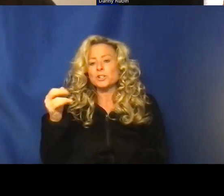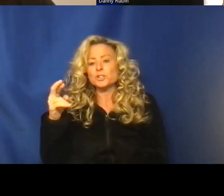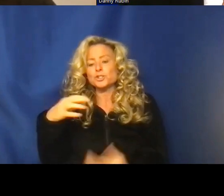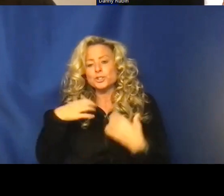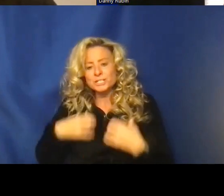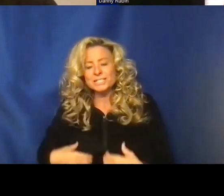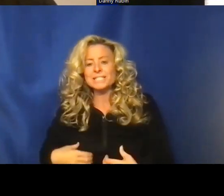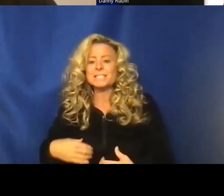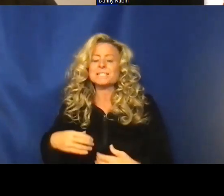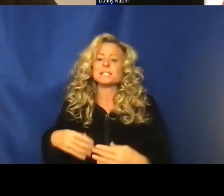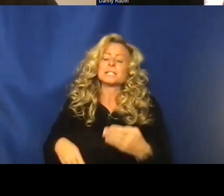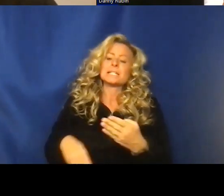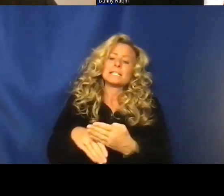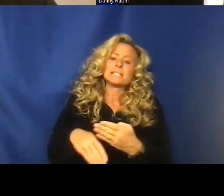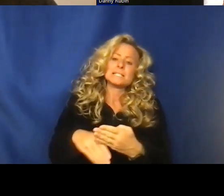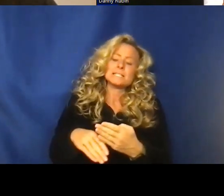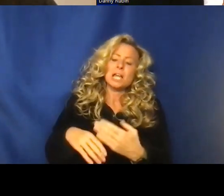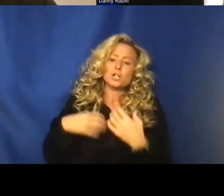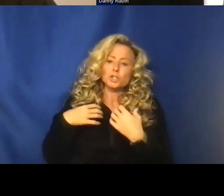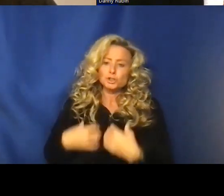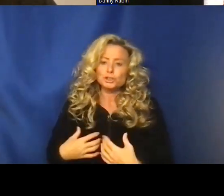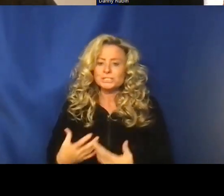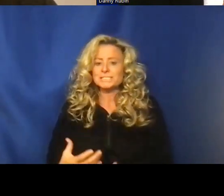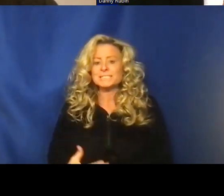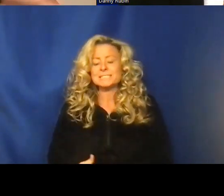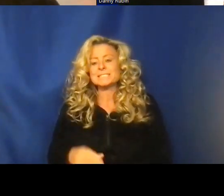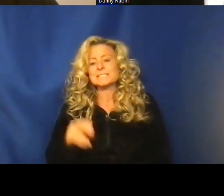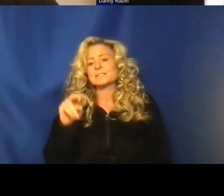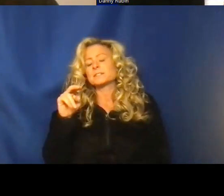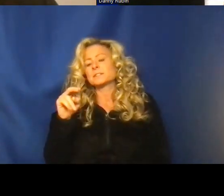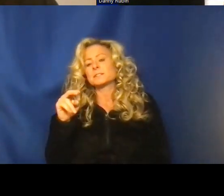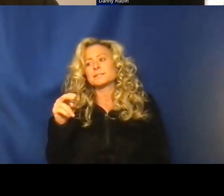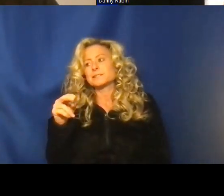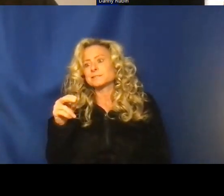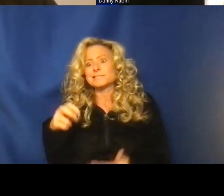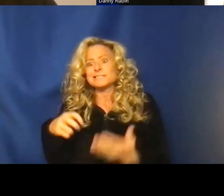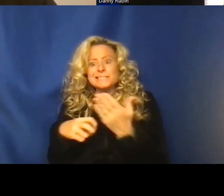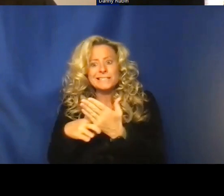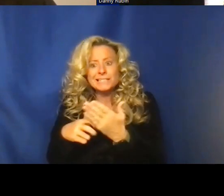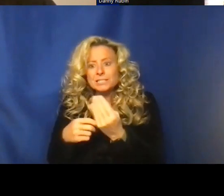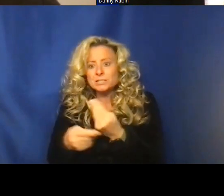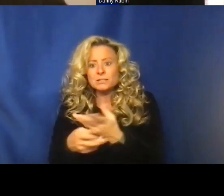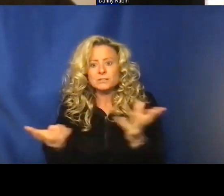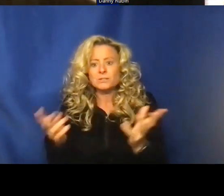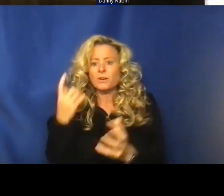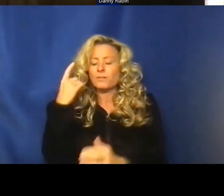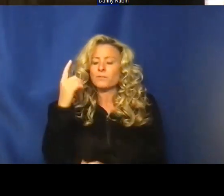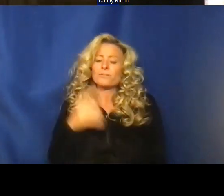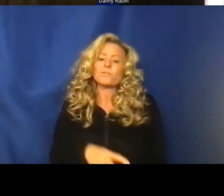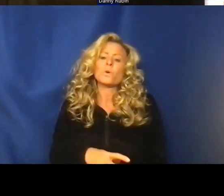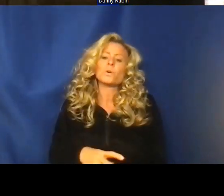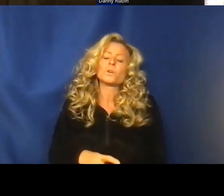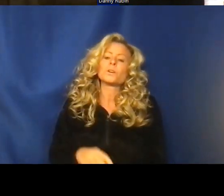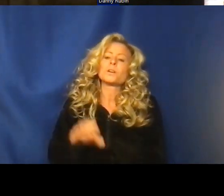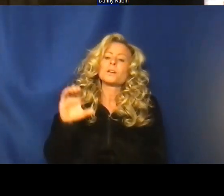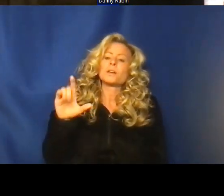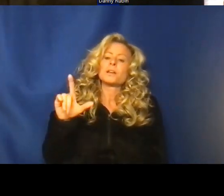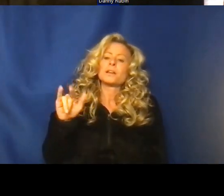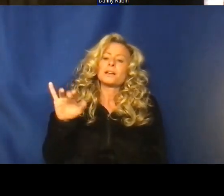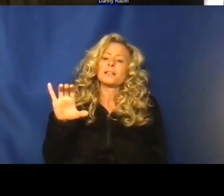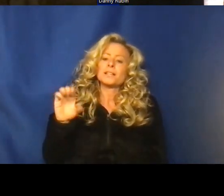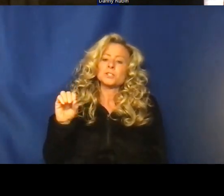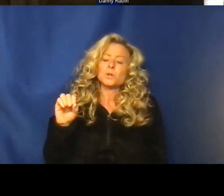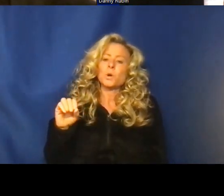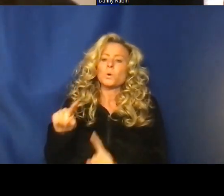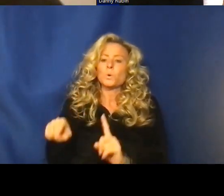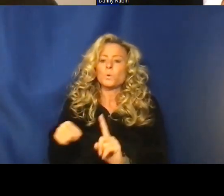give tickets to competitions. So we recently gave away tickets to the El Clasico when Barcelona